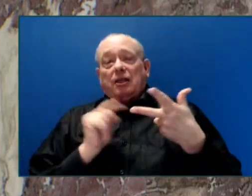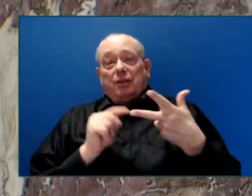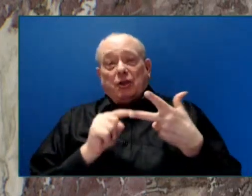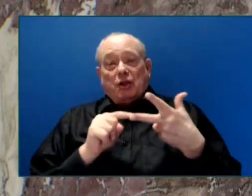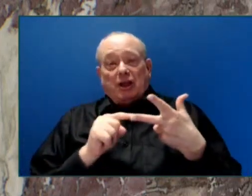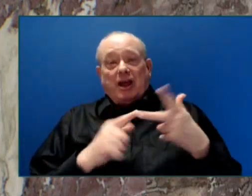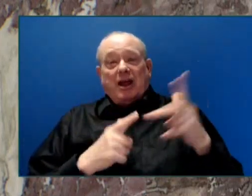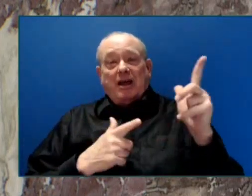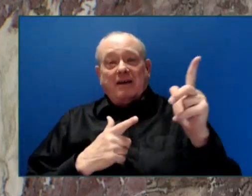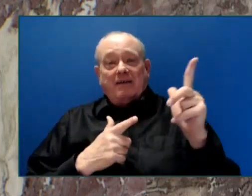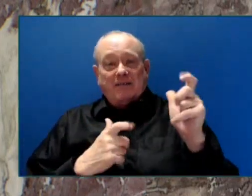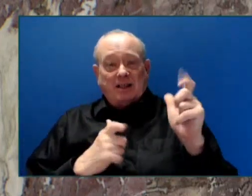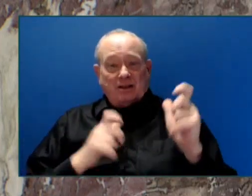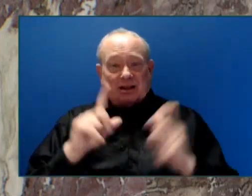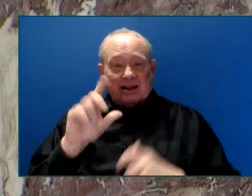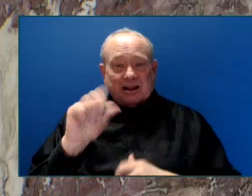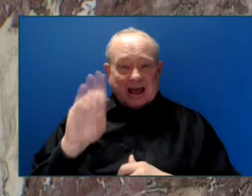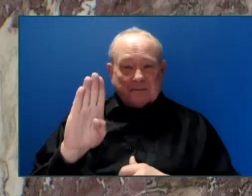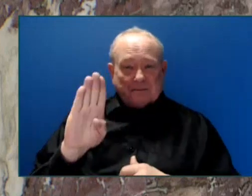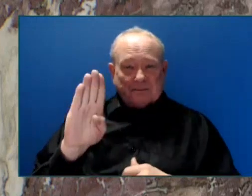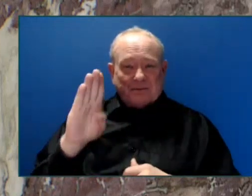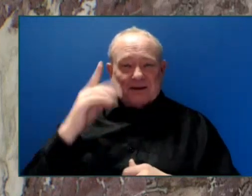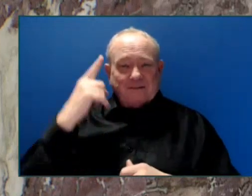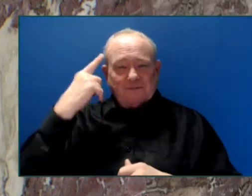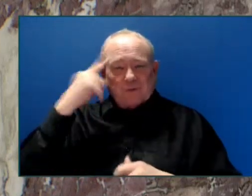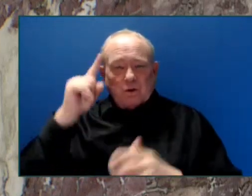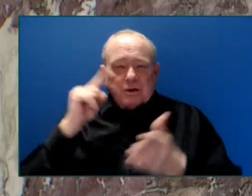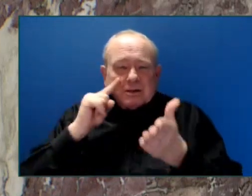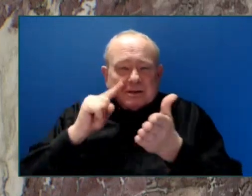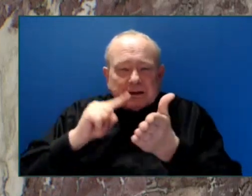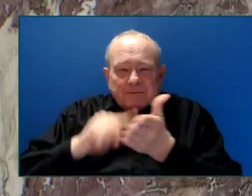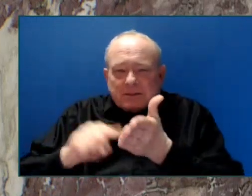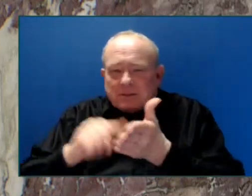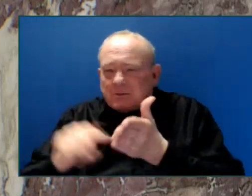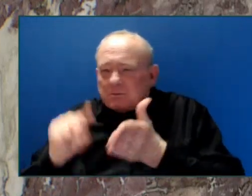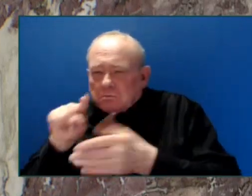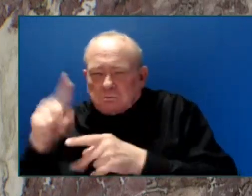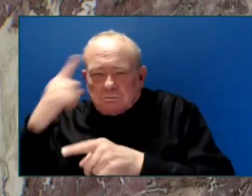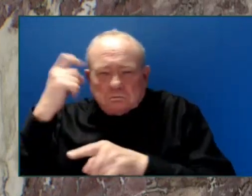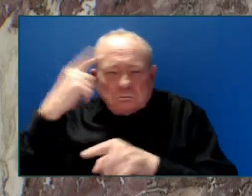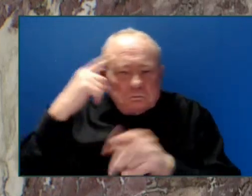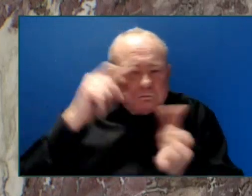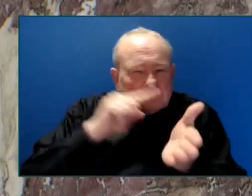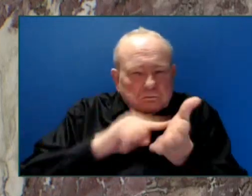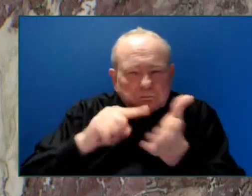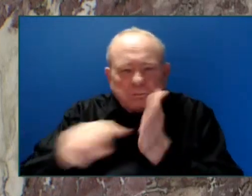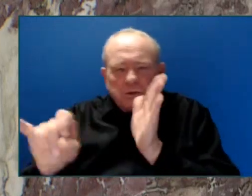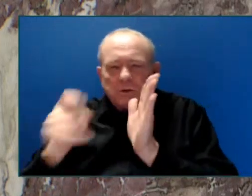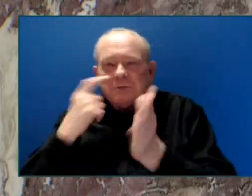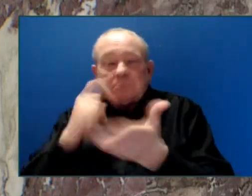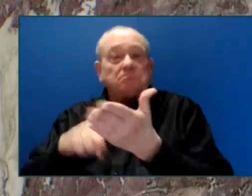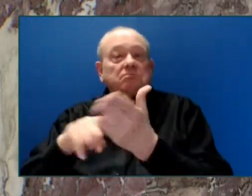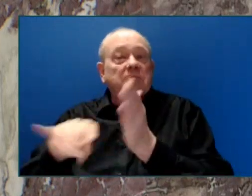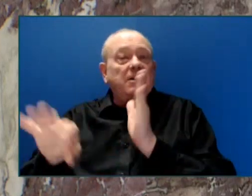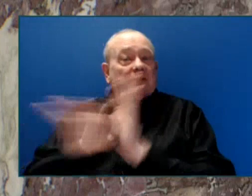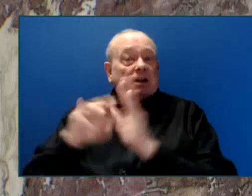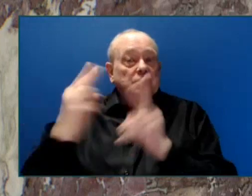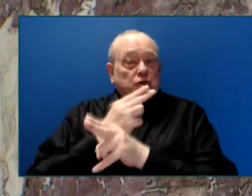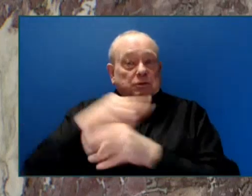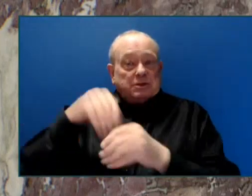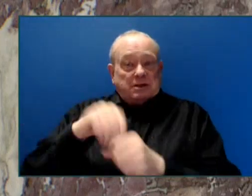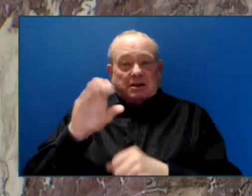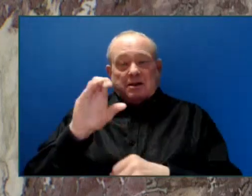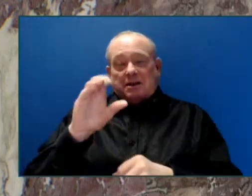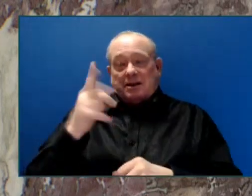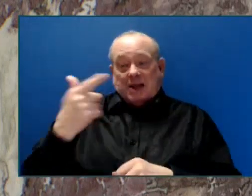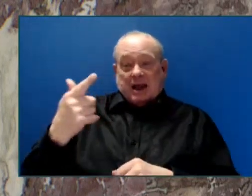forensic analysis of firearms, weapons that were used to commit crimes in this province, Honourable Speaker, the first of its kind, so we weren't having to send them back